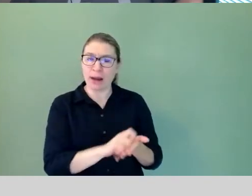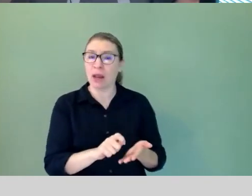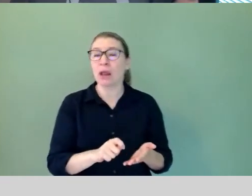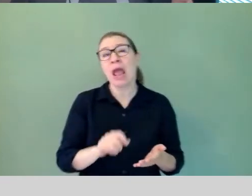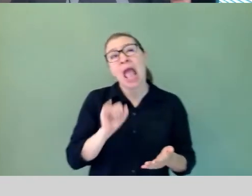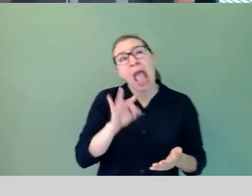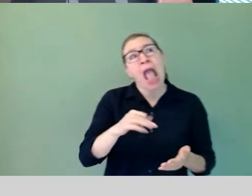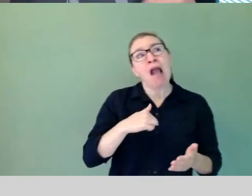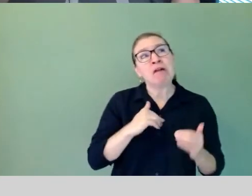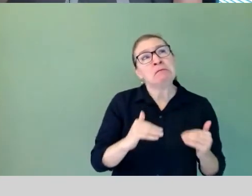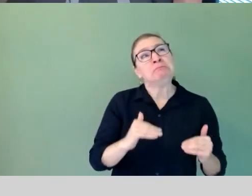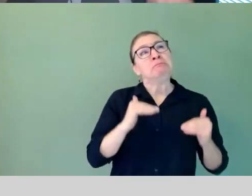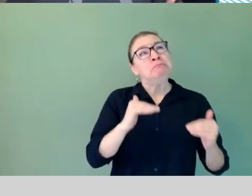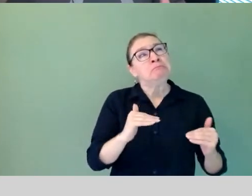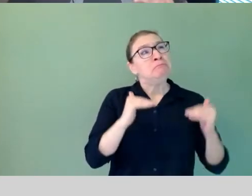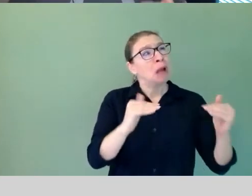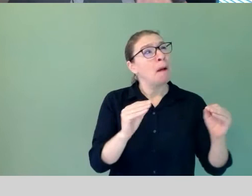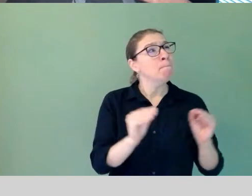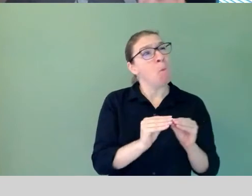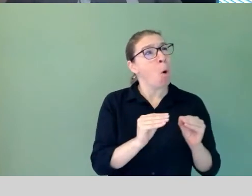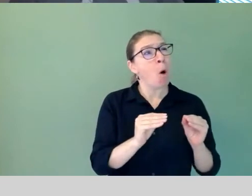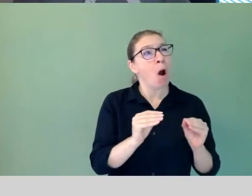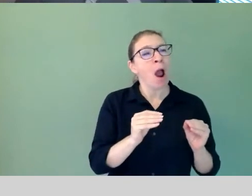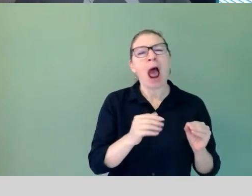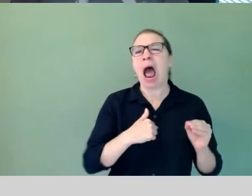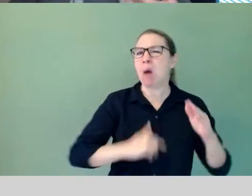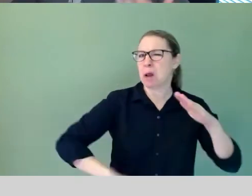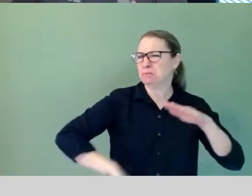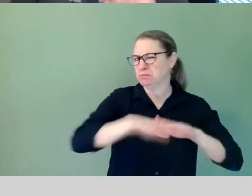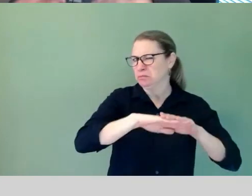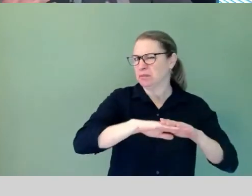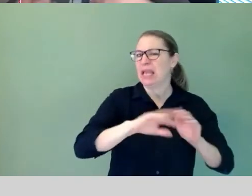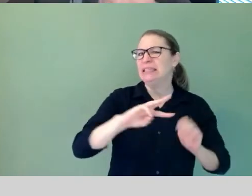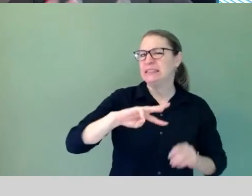is 6th grade reading level. Sometimes